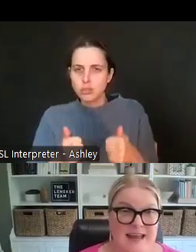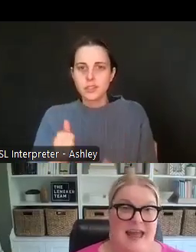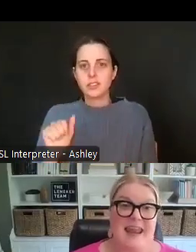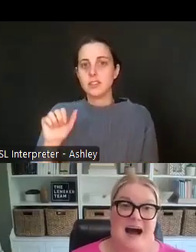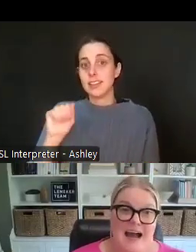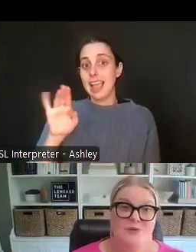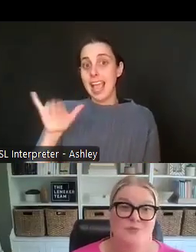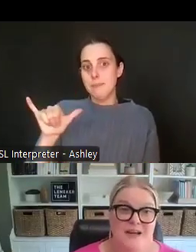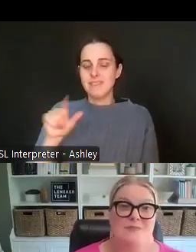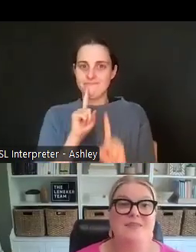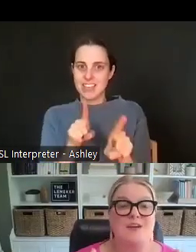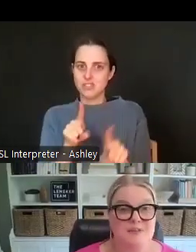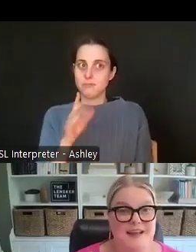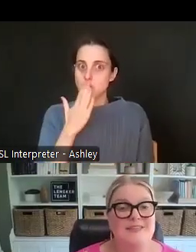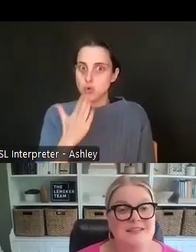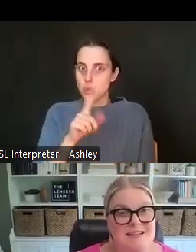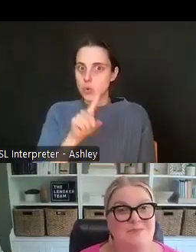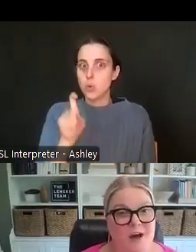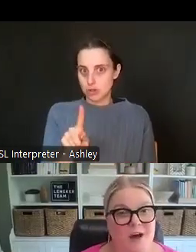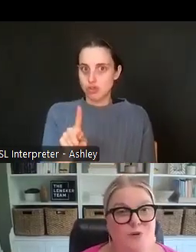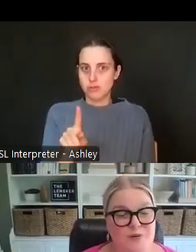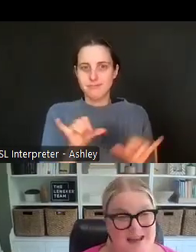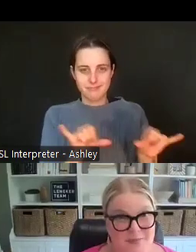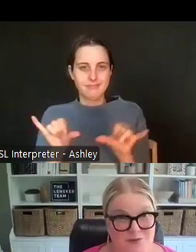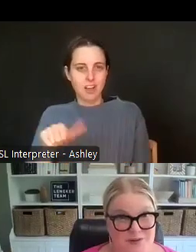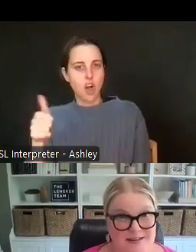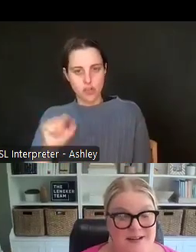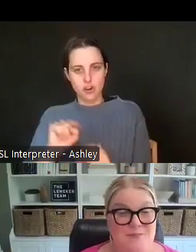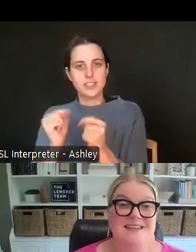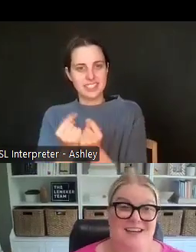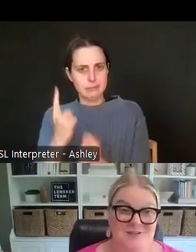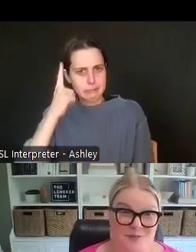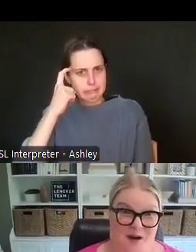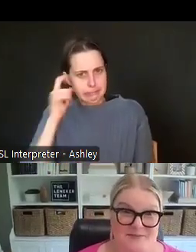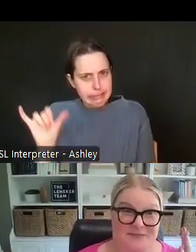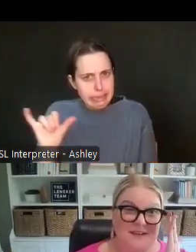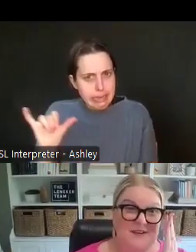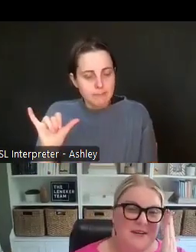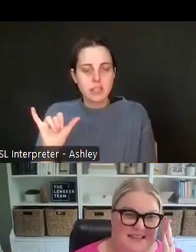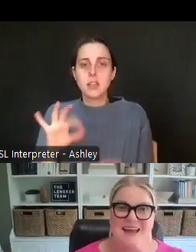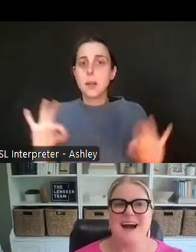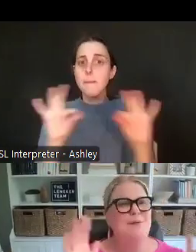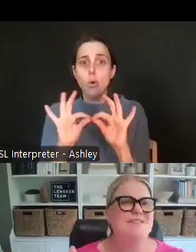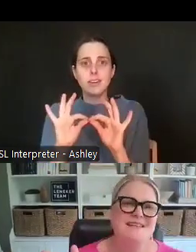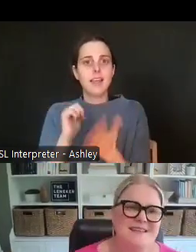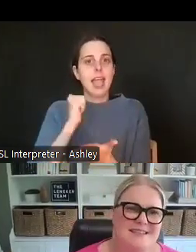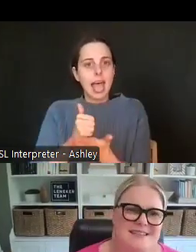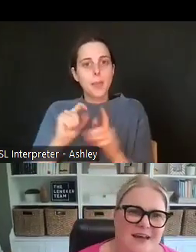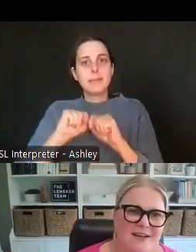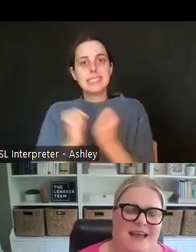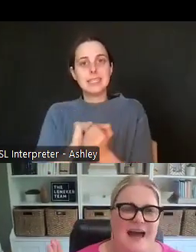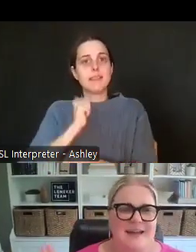question. And I would recommend that you let the team help create the boundary because here's why. You can say, I'm sending